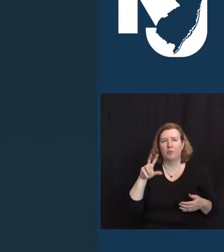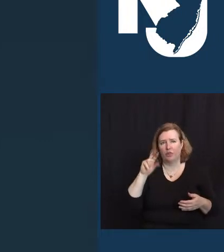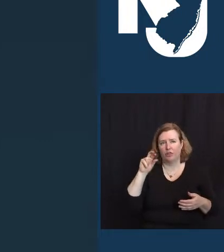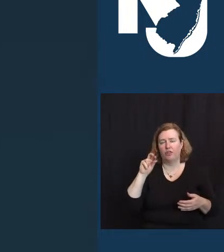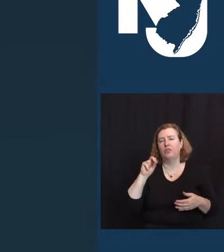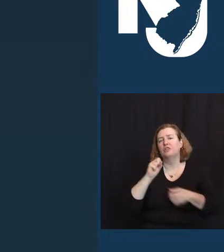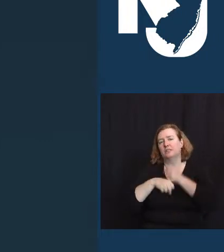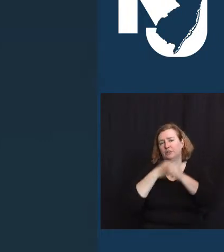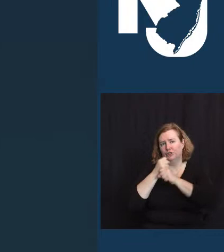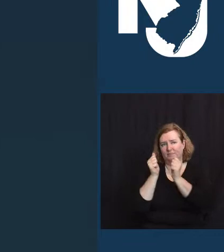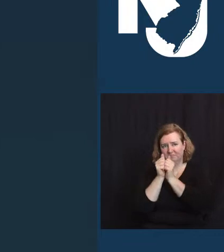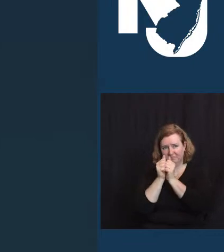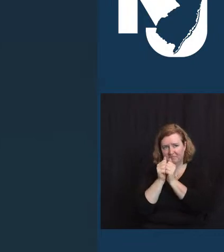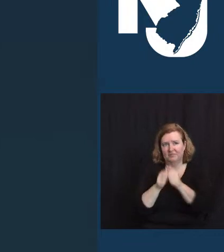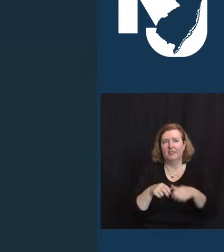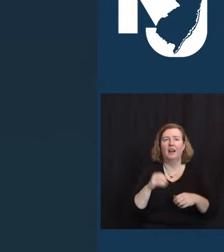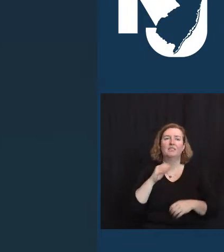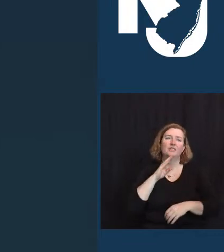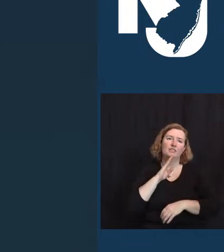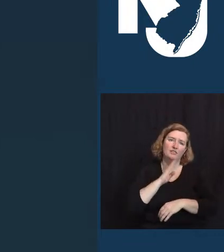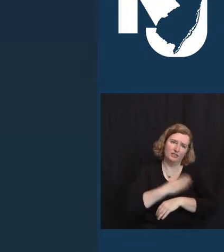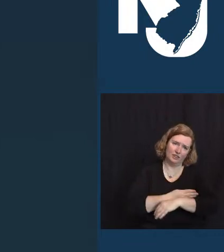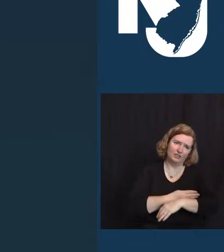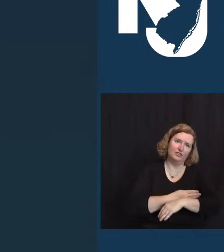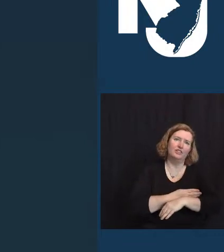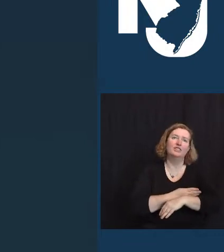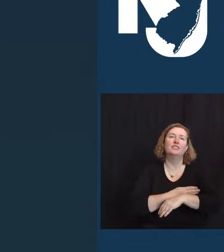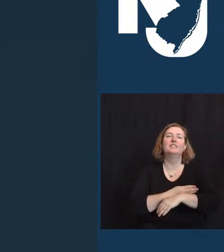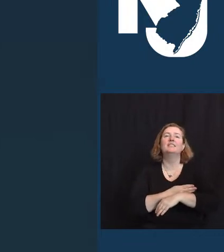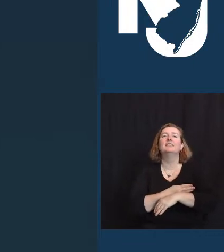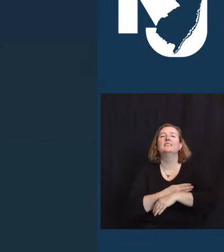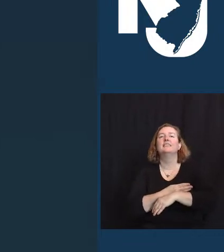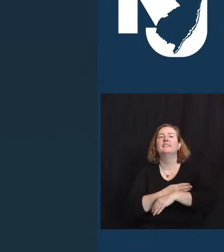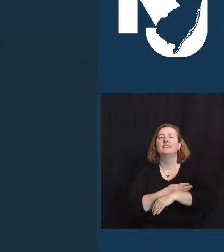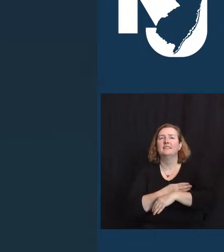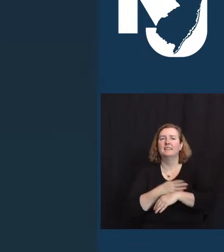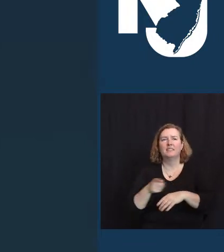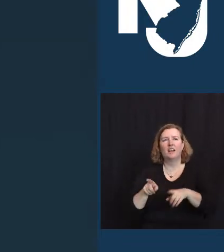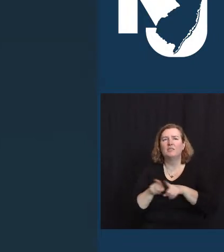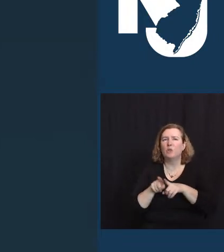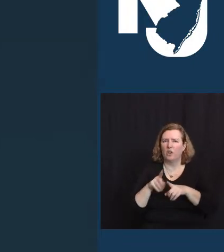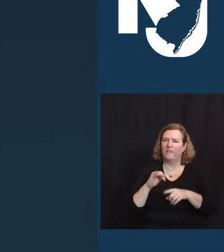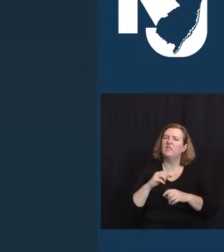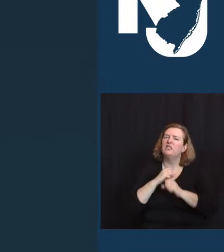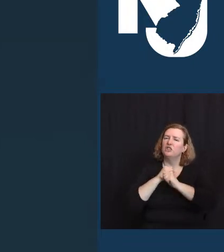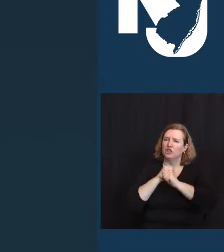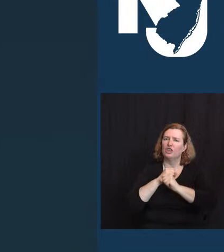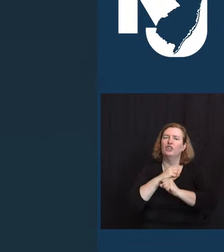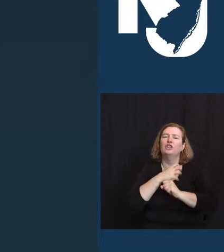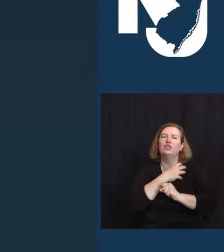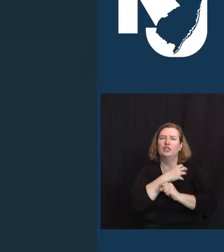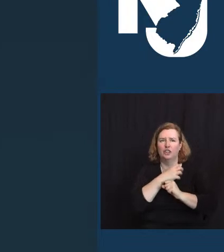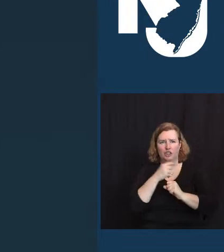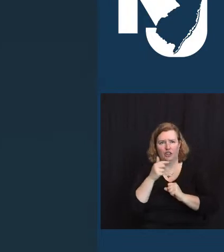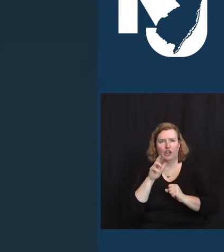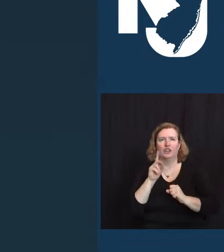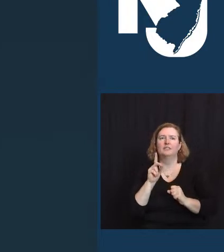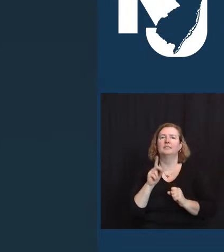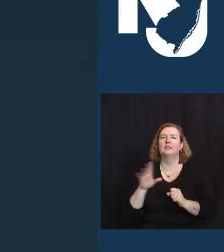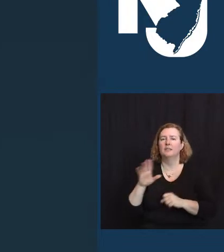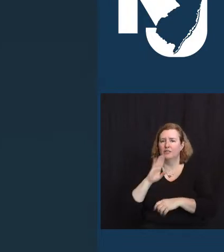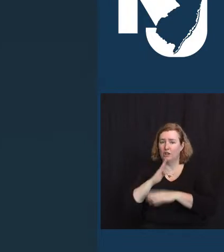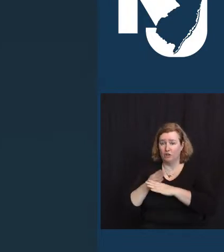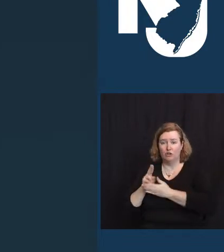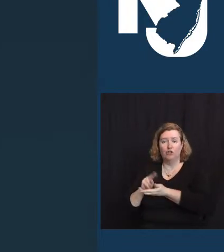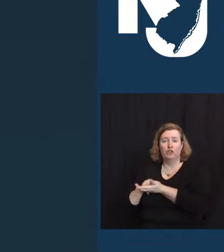followed Dad's footsteps and is in security as a security officer, and Janet, who is a nurse. And I had the great honor of speaking